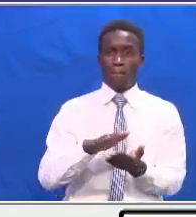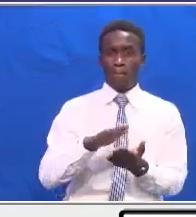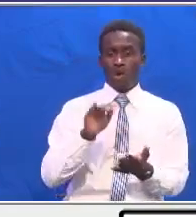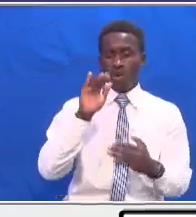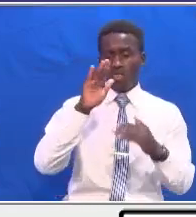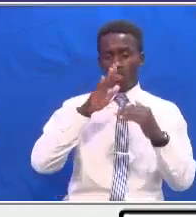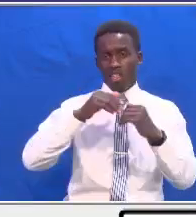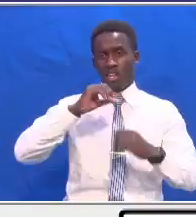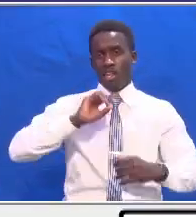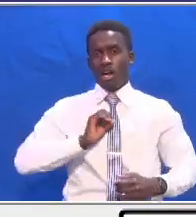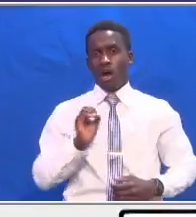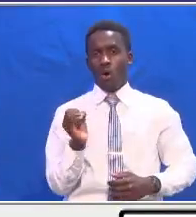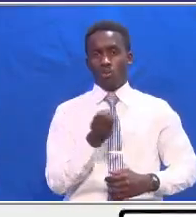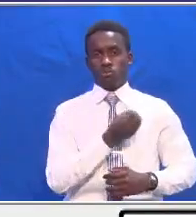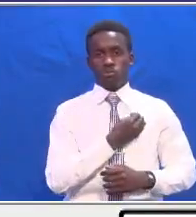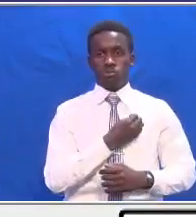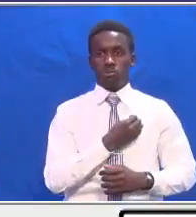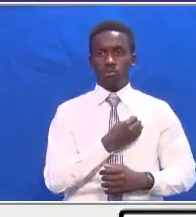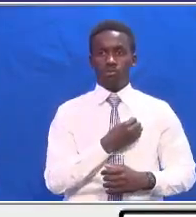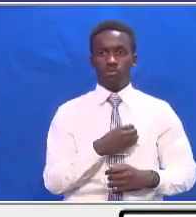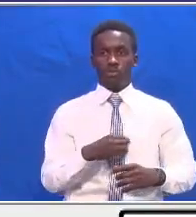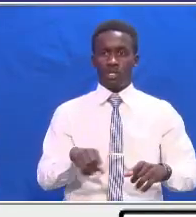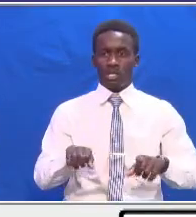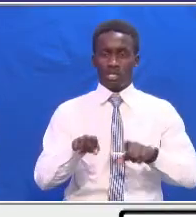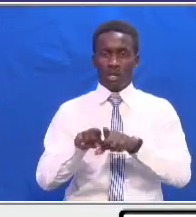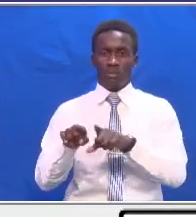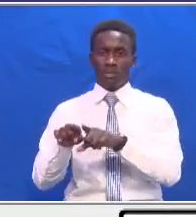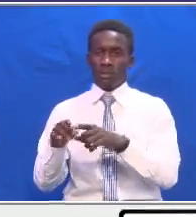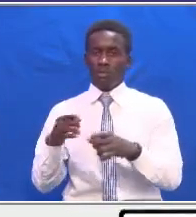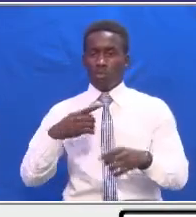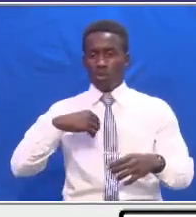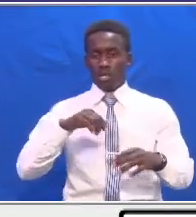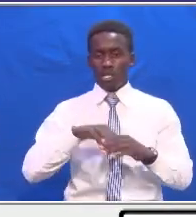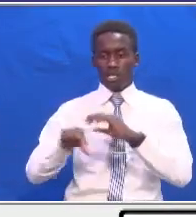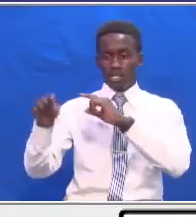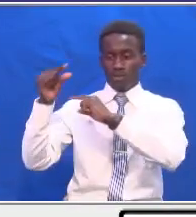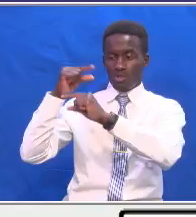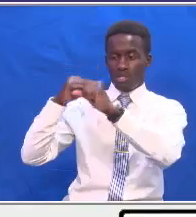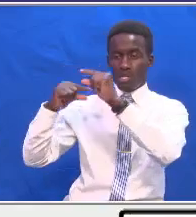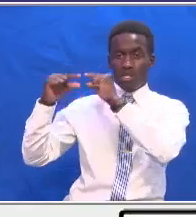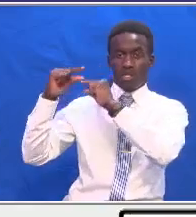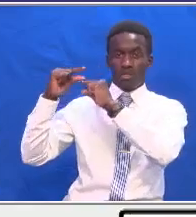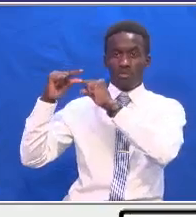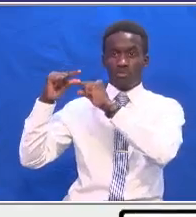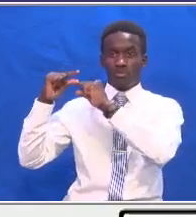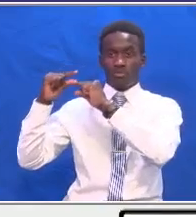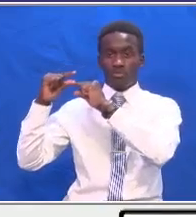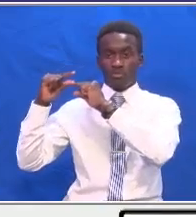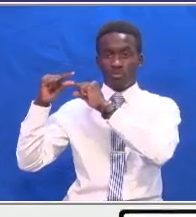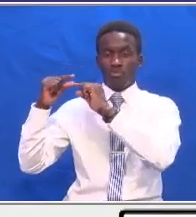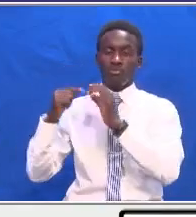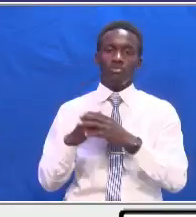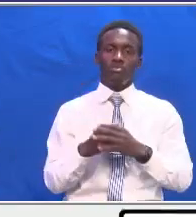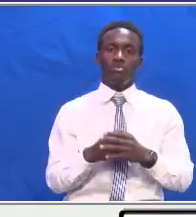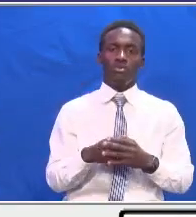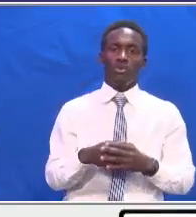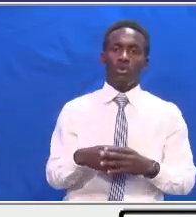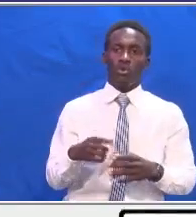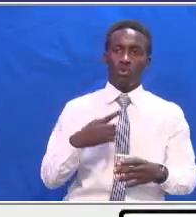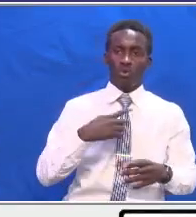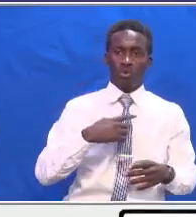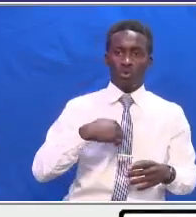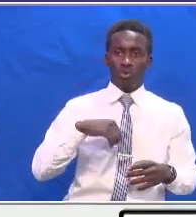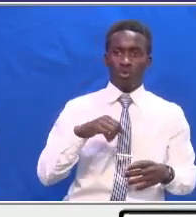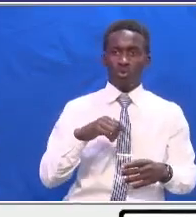No, they are in the digital, with the smartphone generation. We are still underrepresented as Africa. We don't